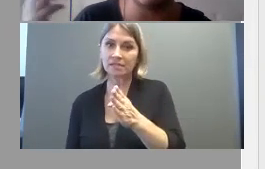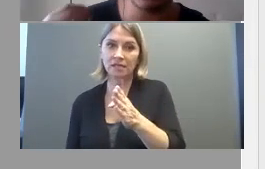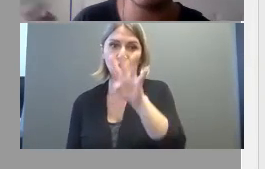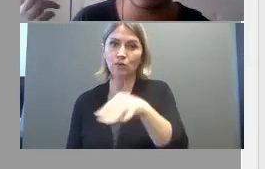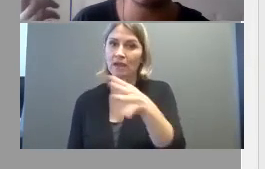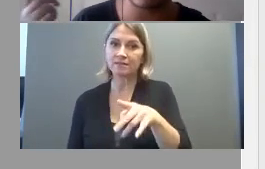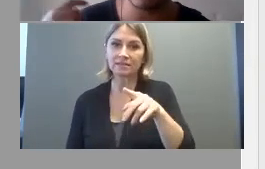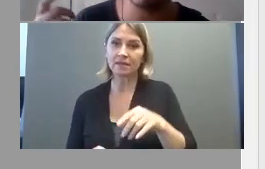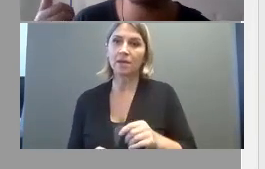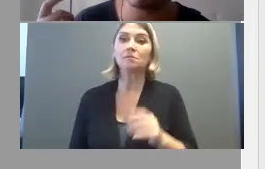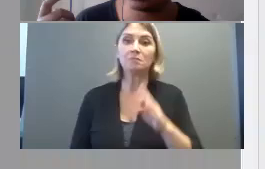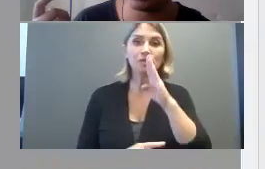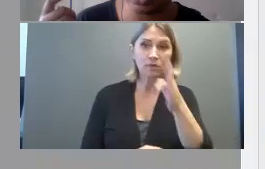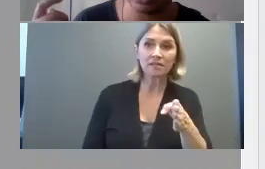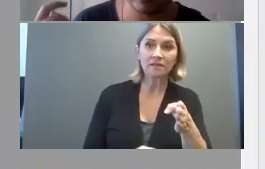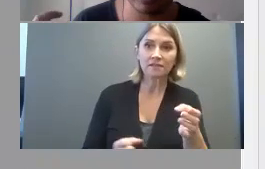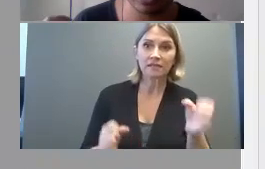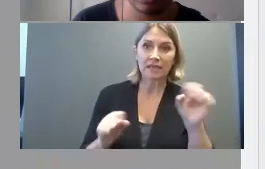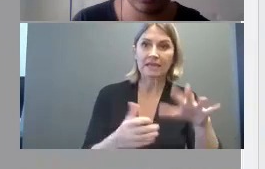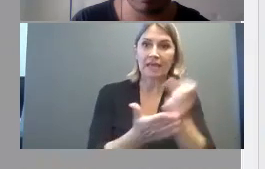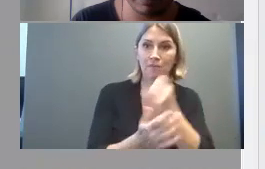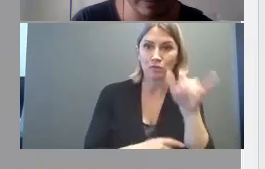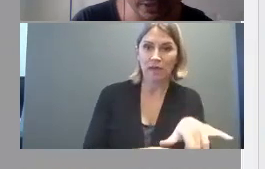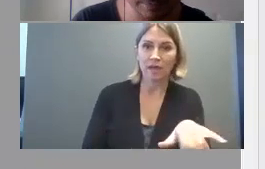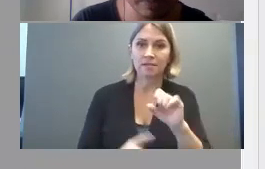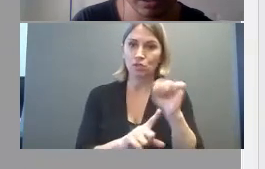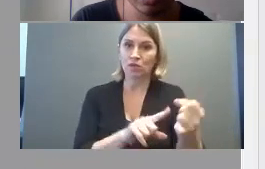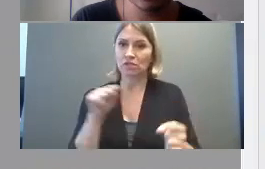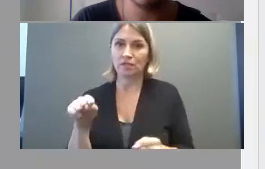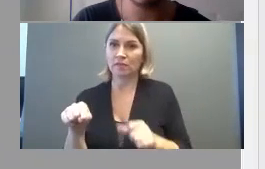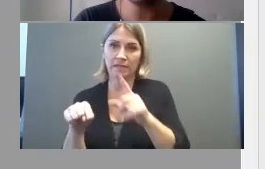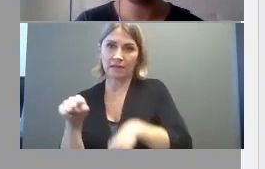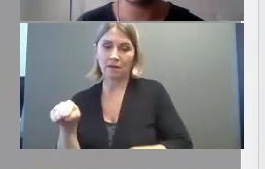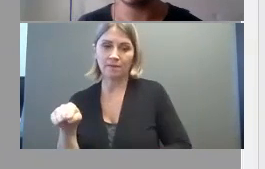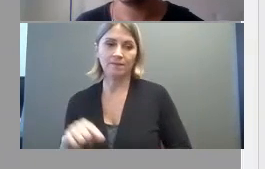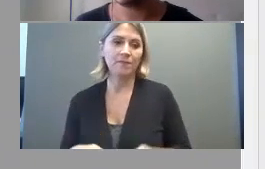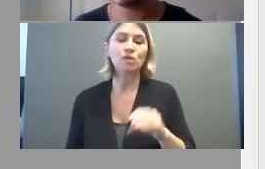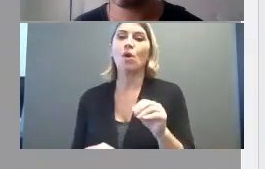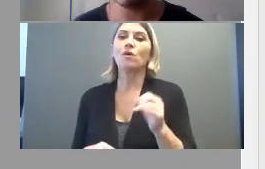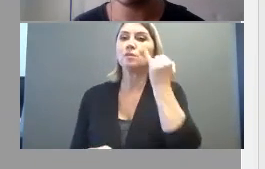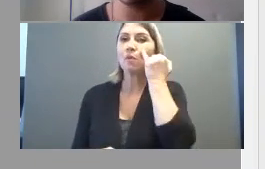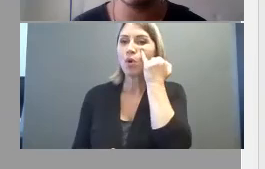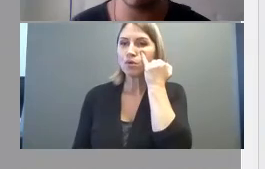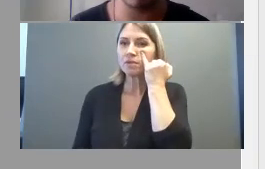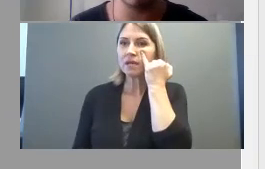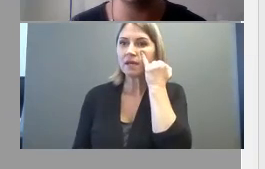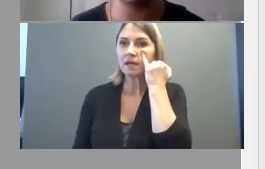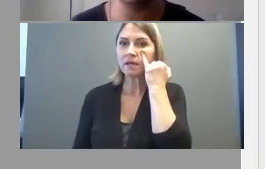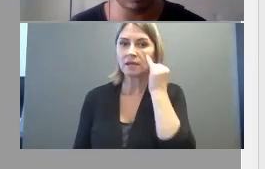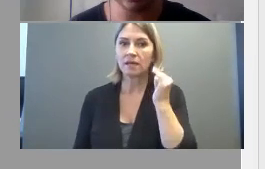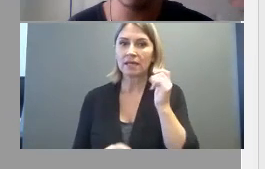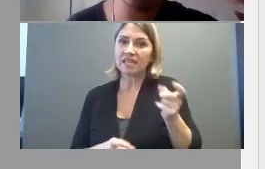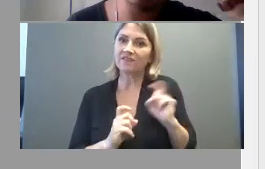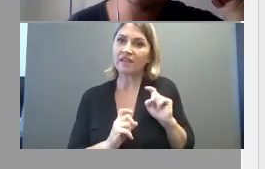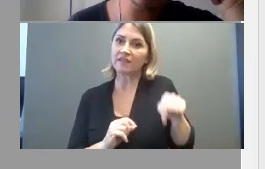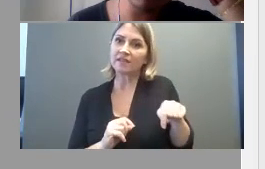information, but directed graphs are able to capture such information perfectly. So let's say that given this,